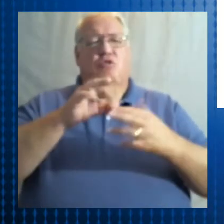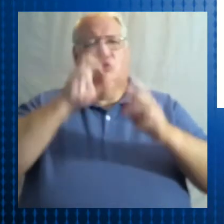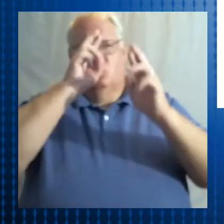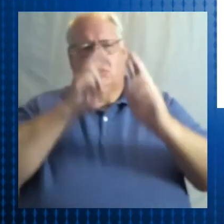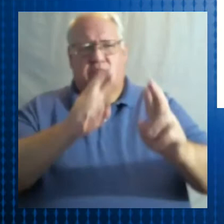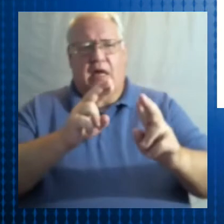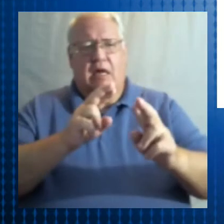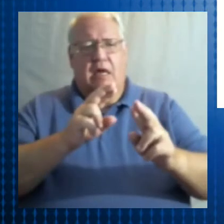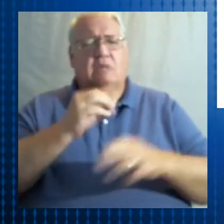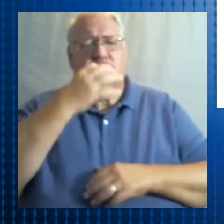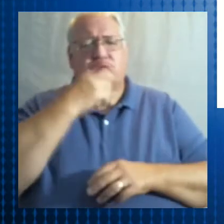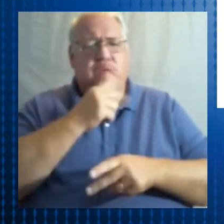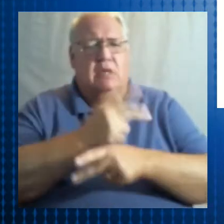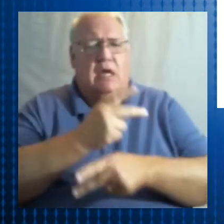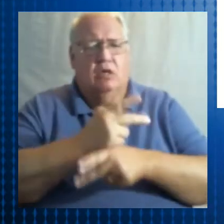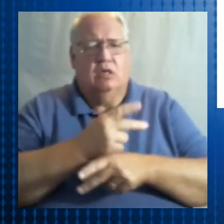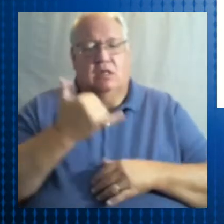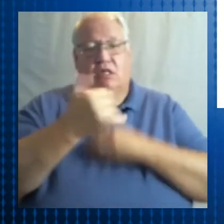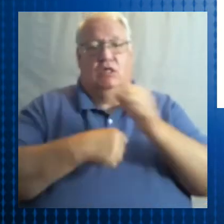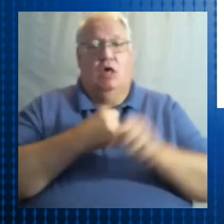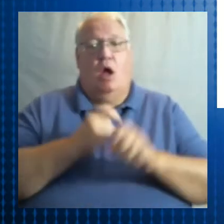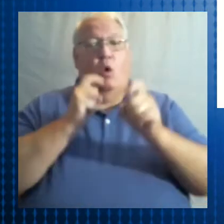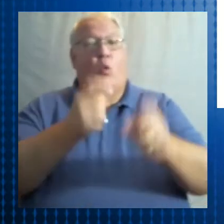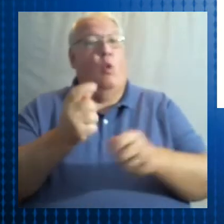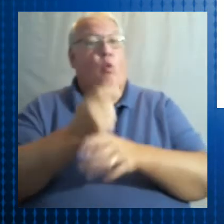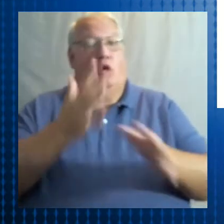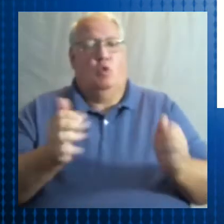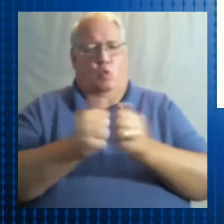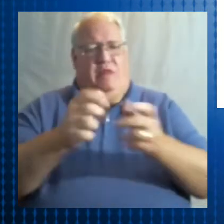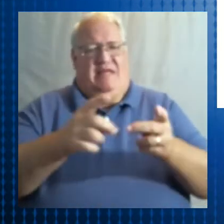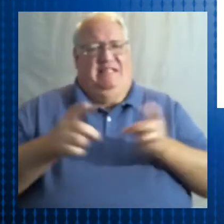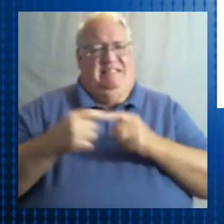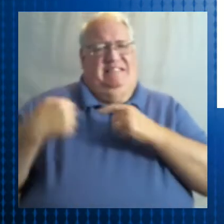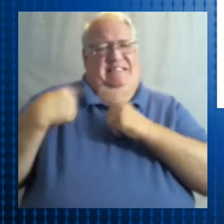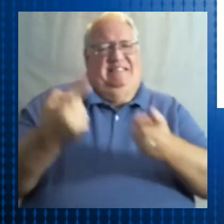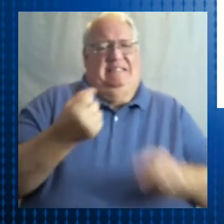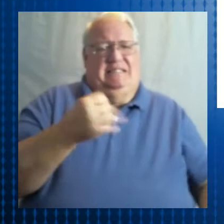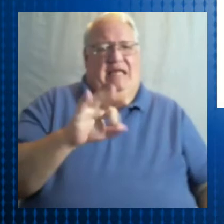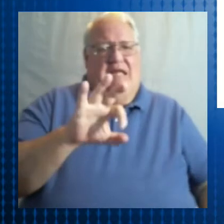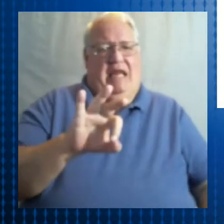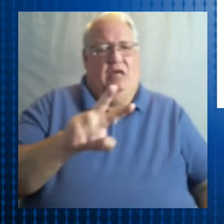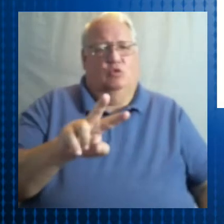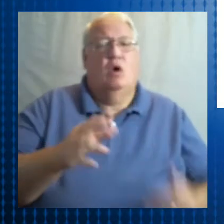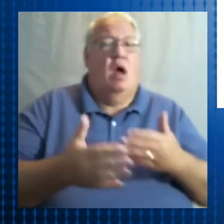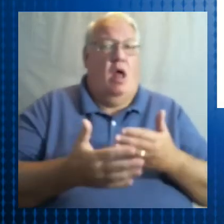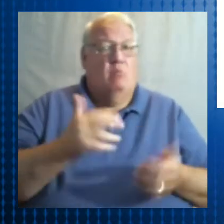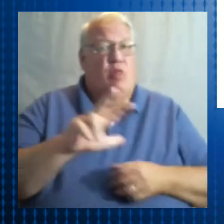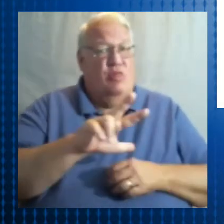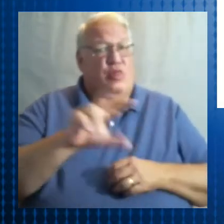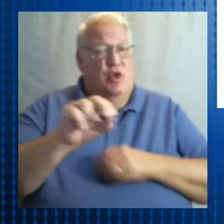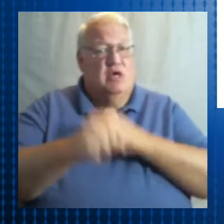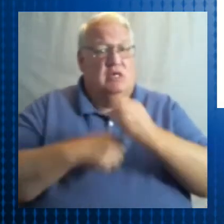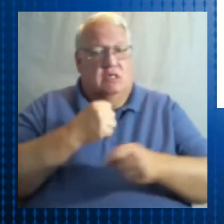for. This year's award winner has been with the district since 1992, almost 30 years. He